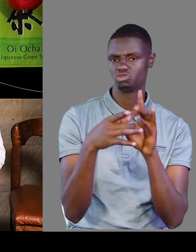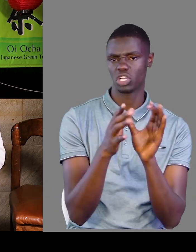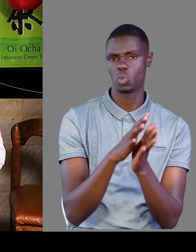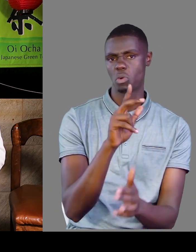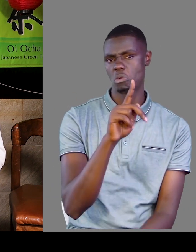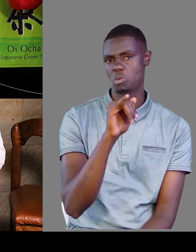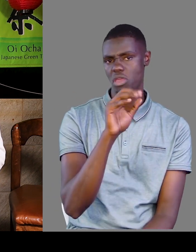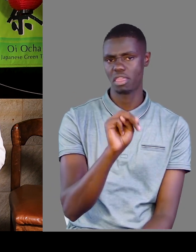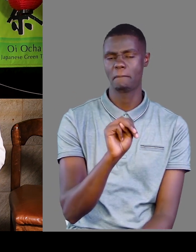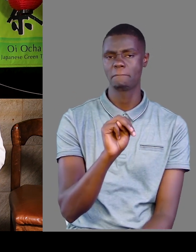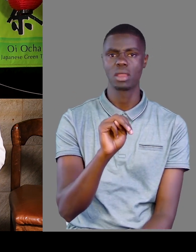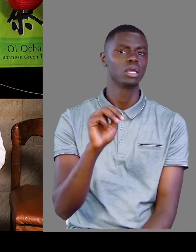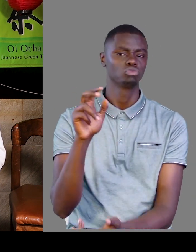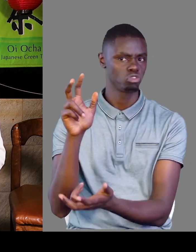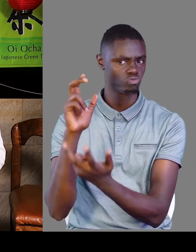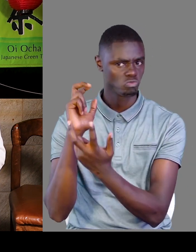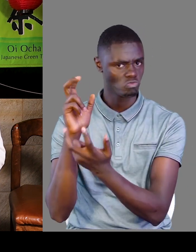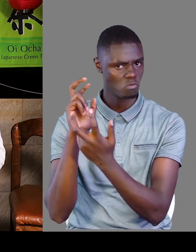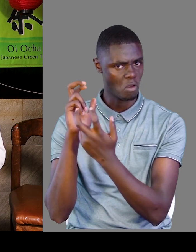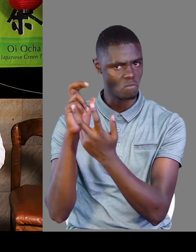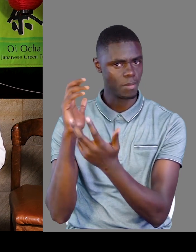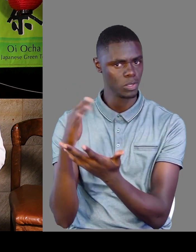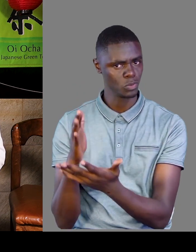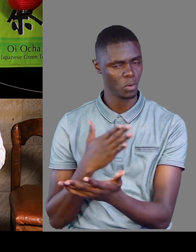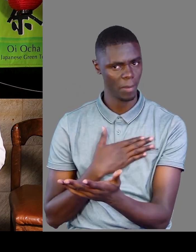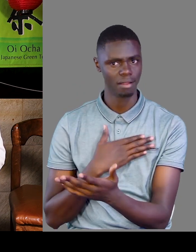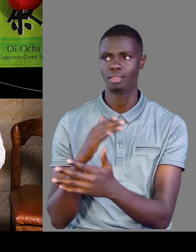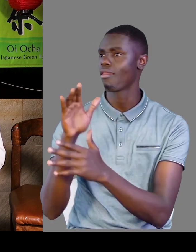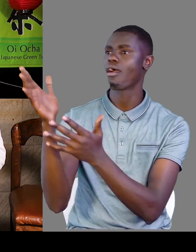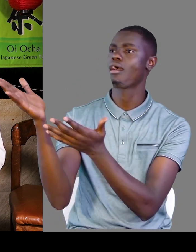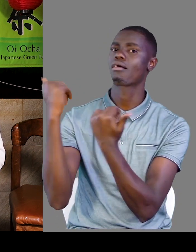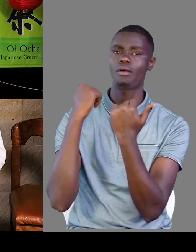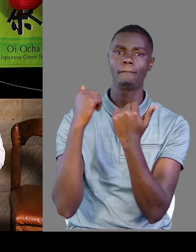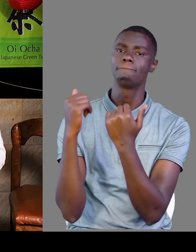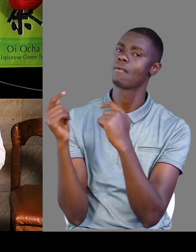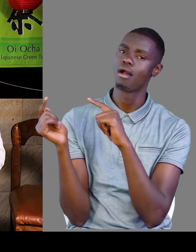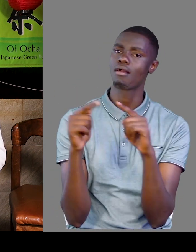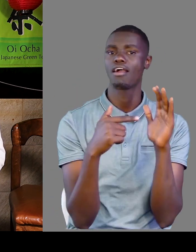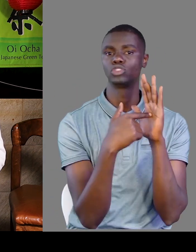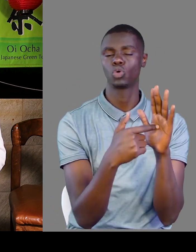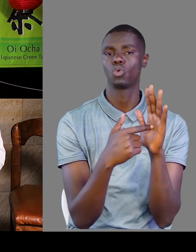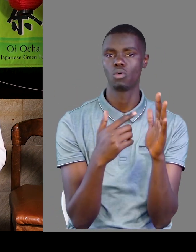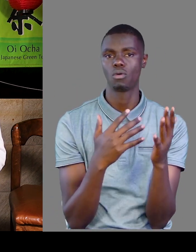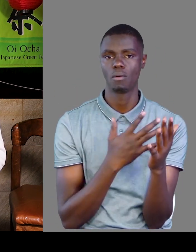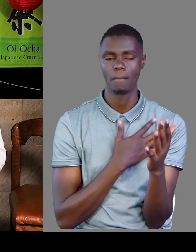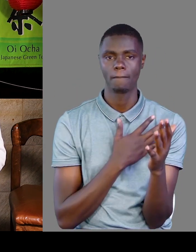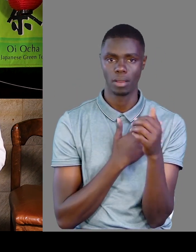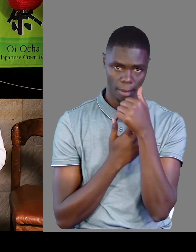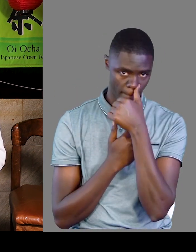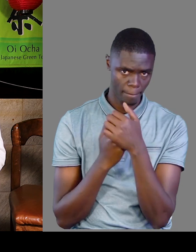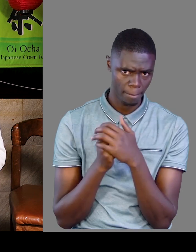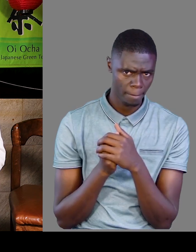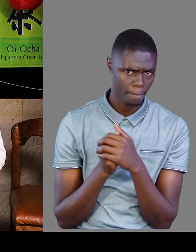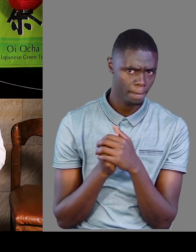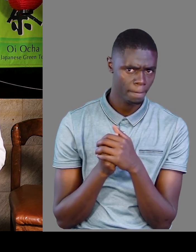Kim. So Kim alisikia the melodies. So it's melody ikasta kwa nini. Ikasta kwa nini naona